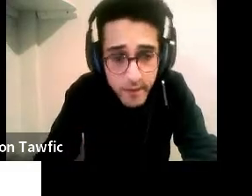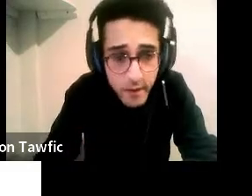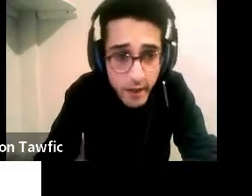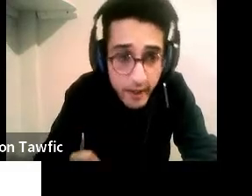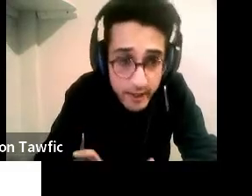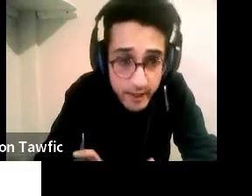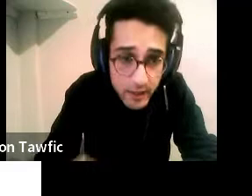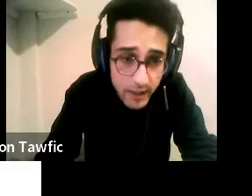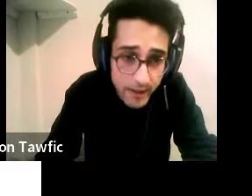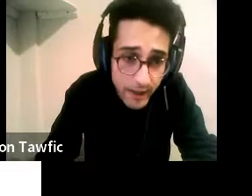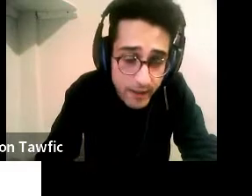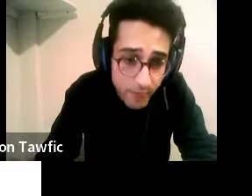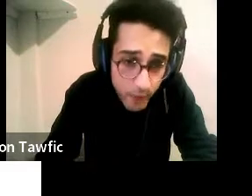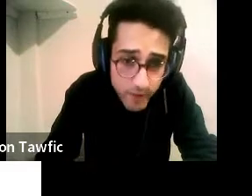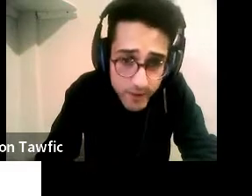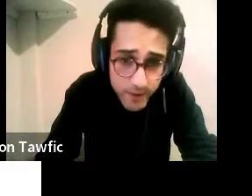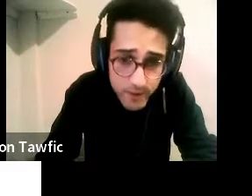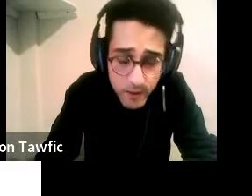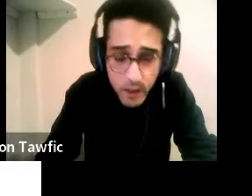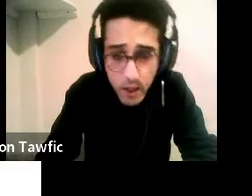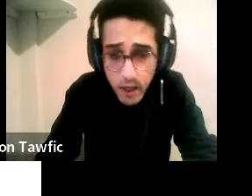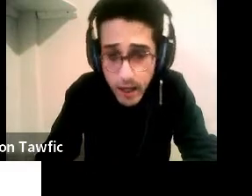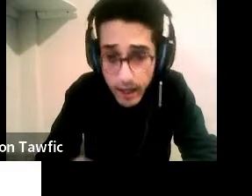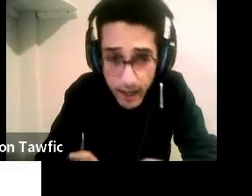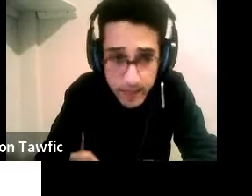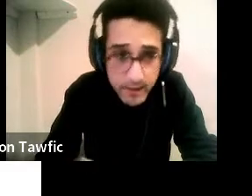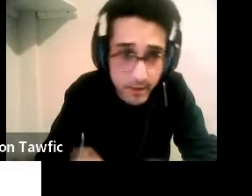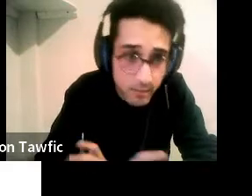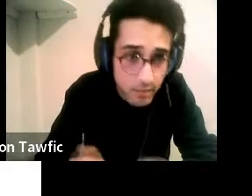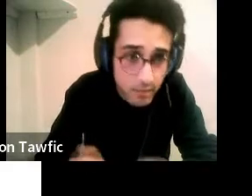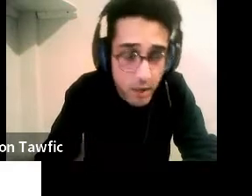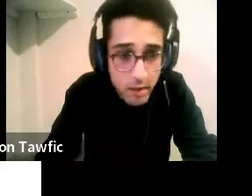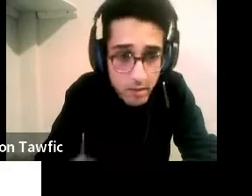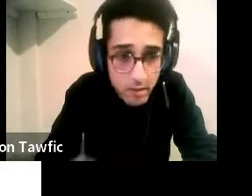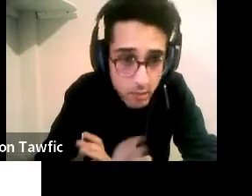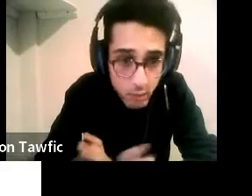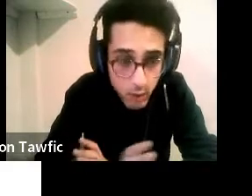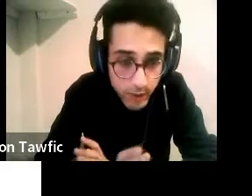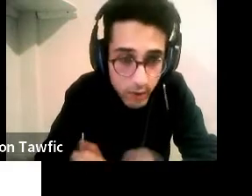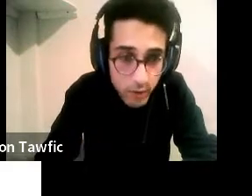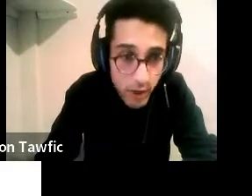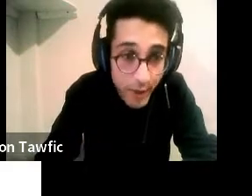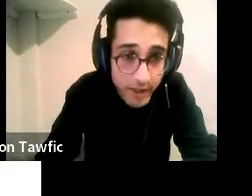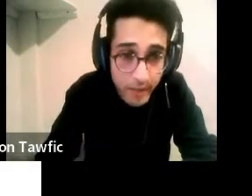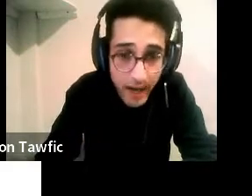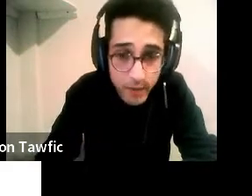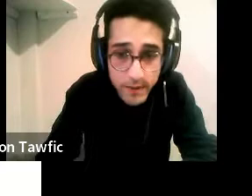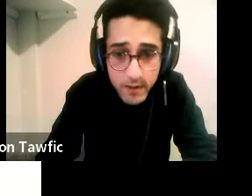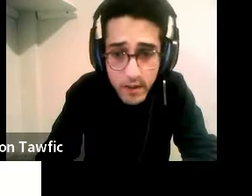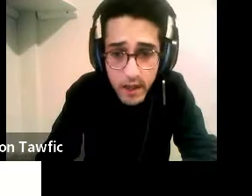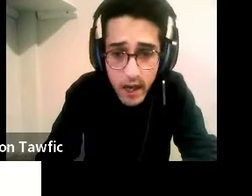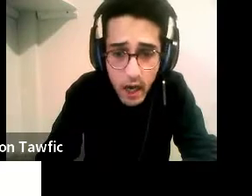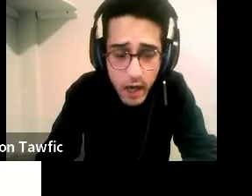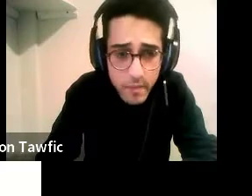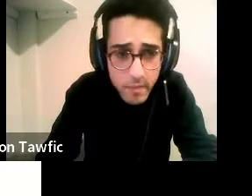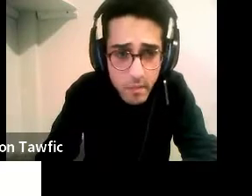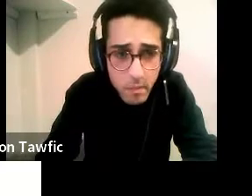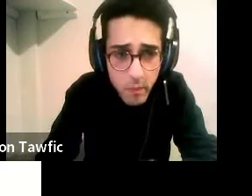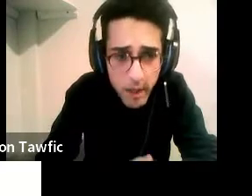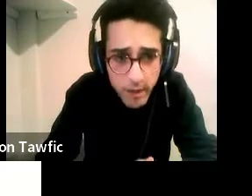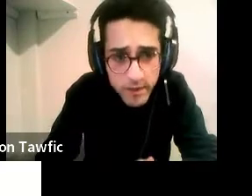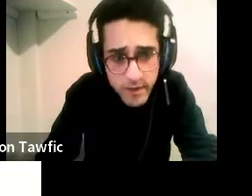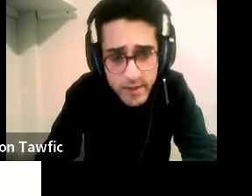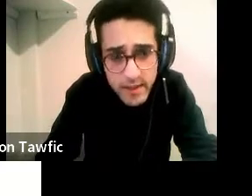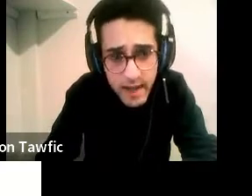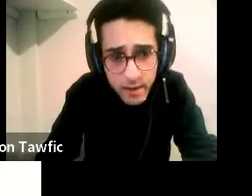kinship, especially in the case of homelessness and in what we call low-income housing.